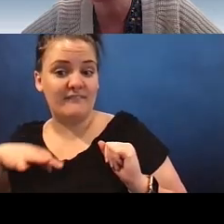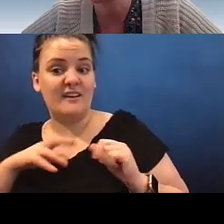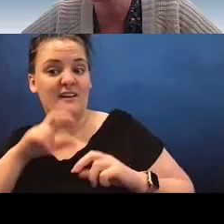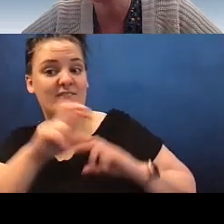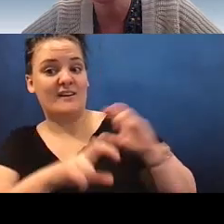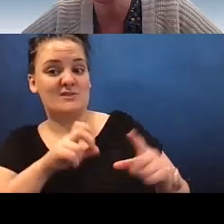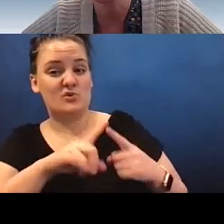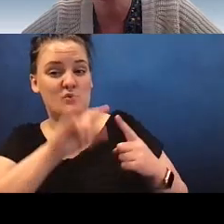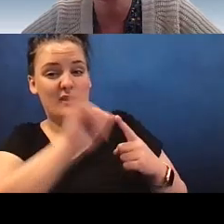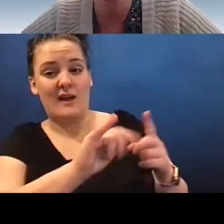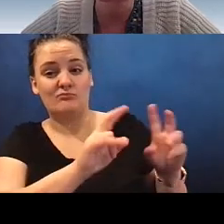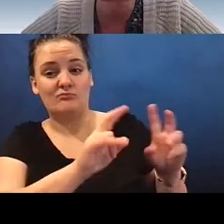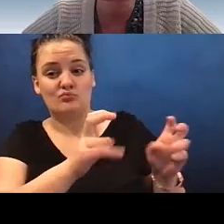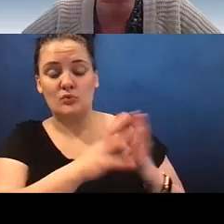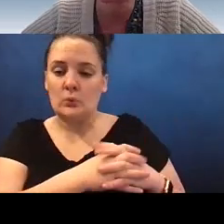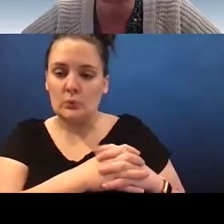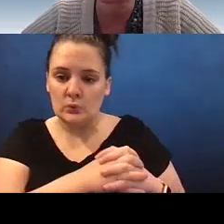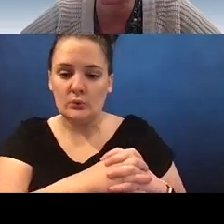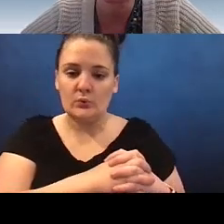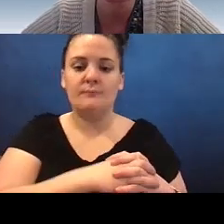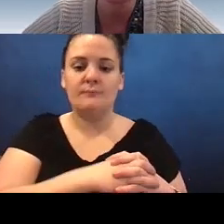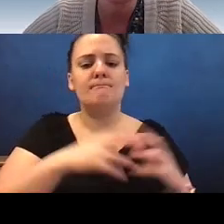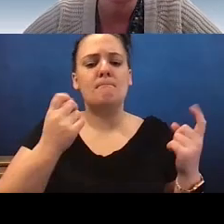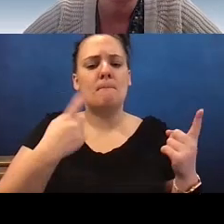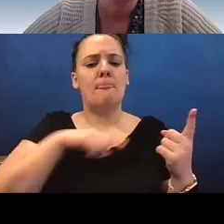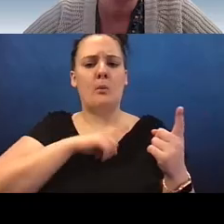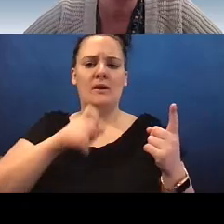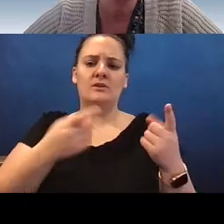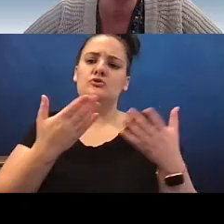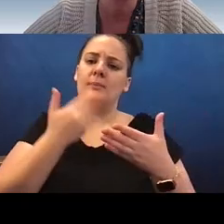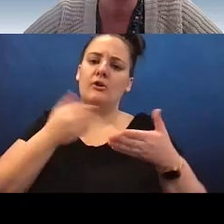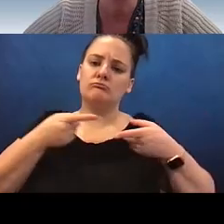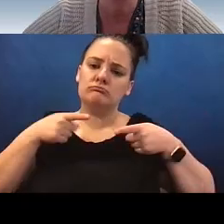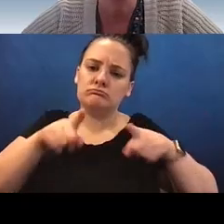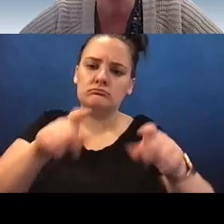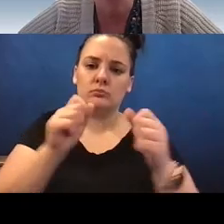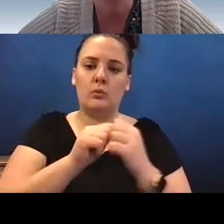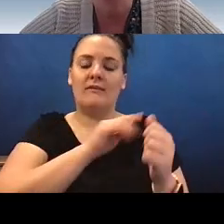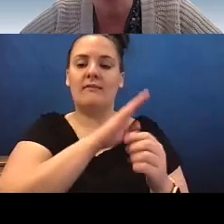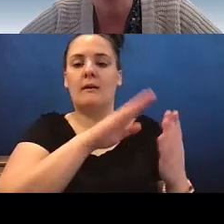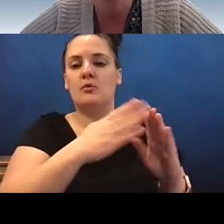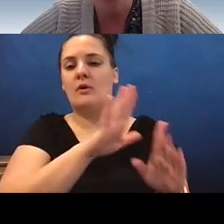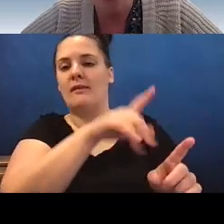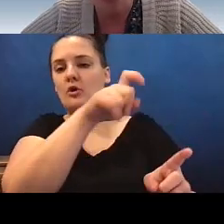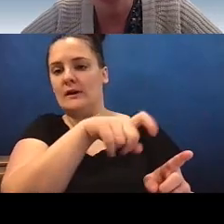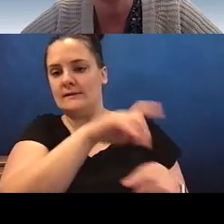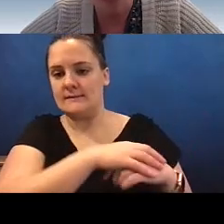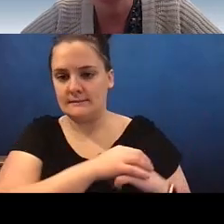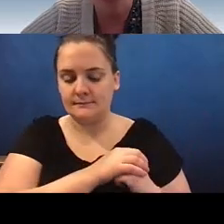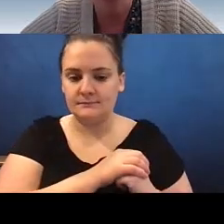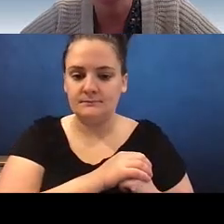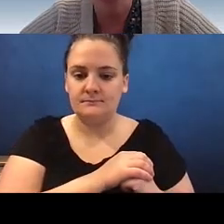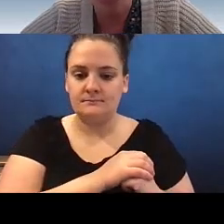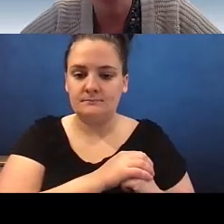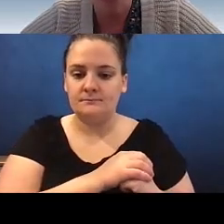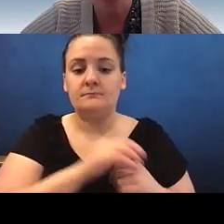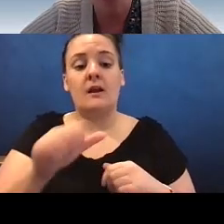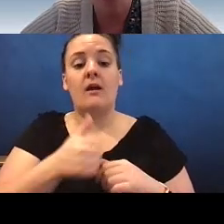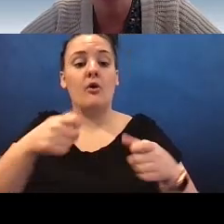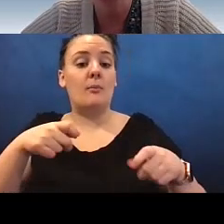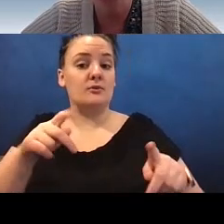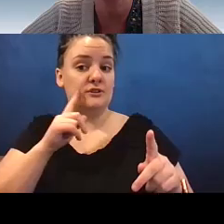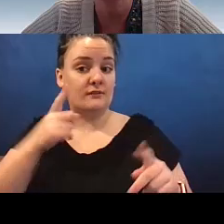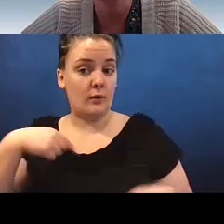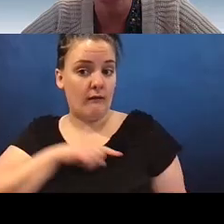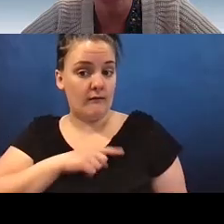hospital community investment spending with the voice of the community. Another opportunity for us to pursue in partnership with the